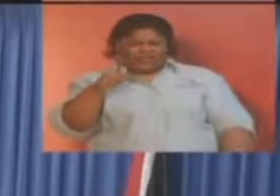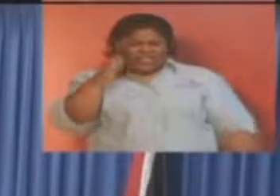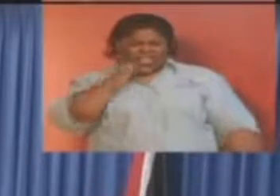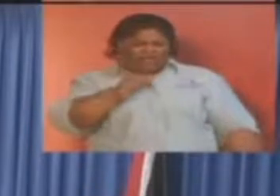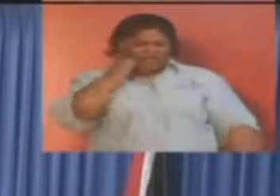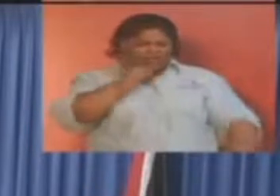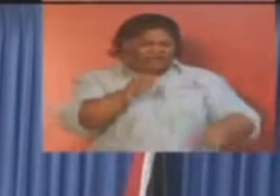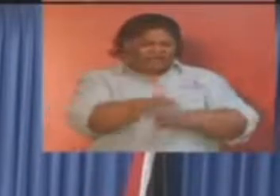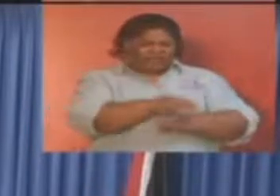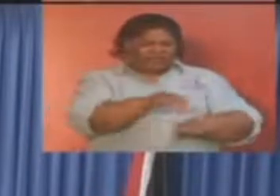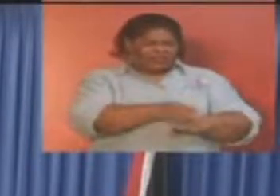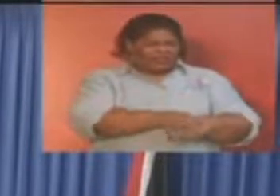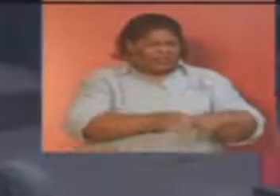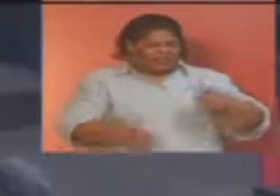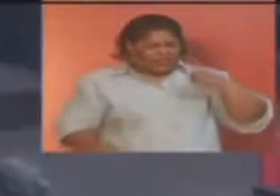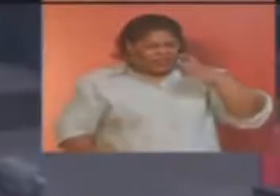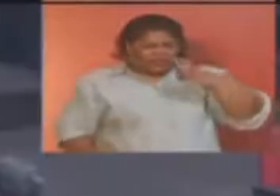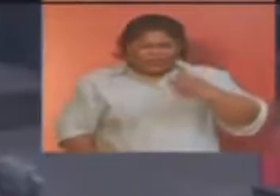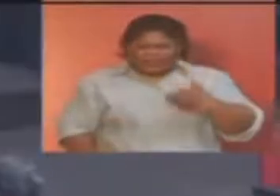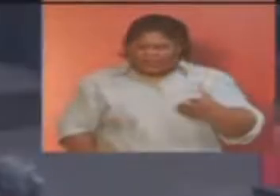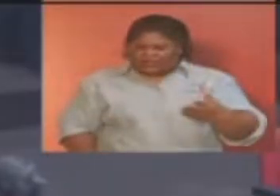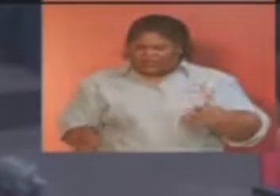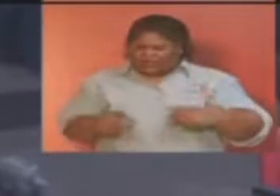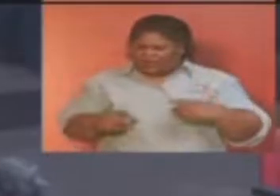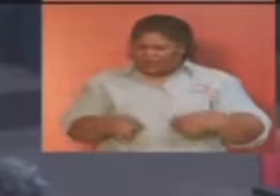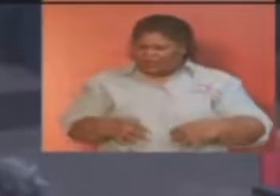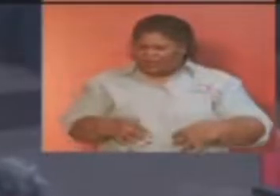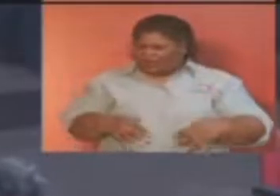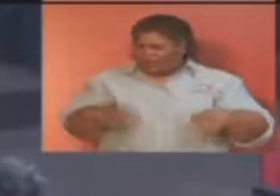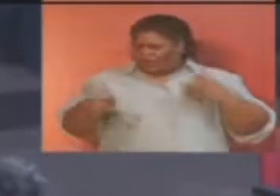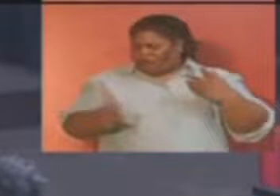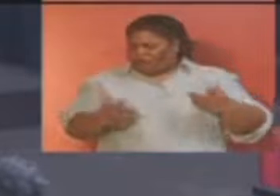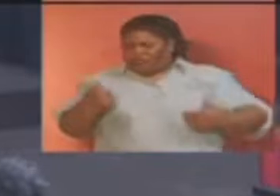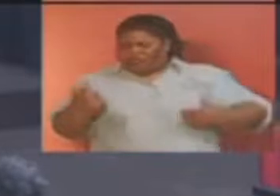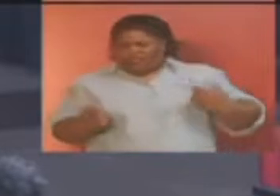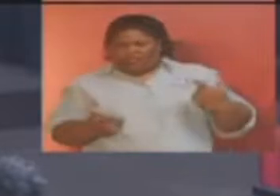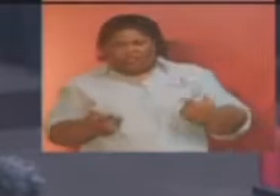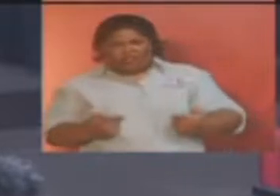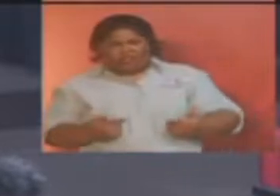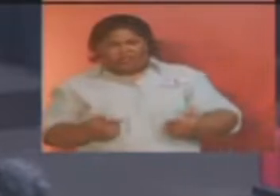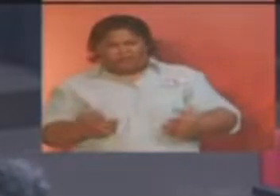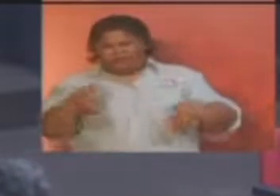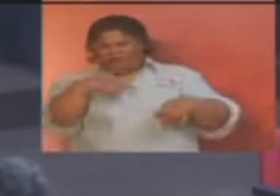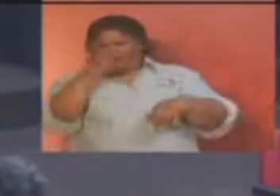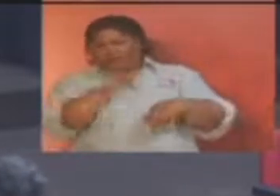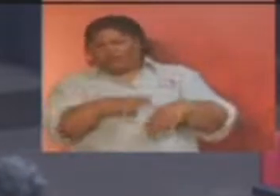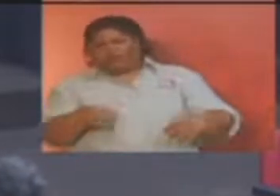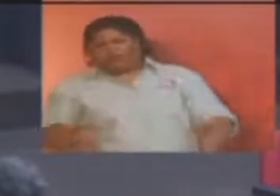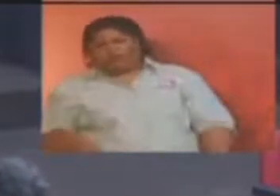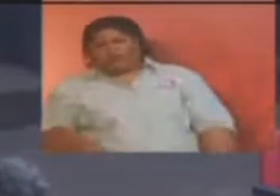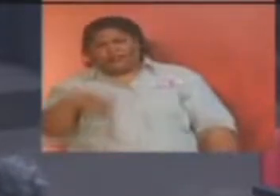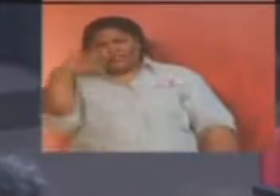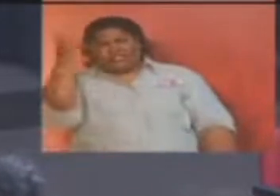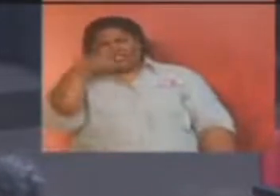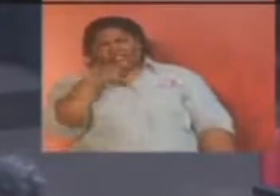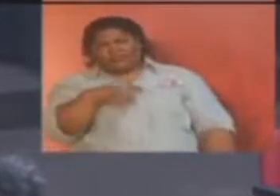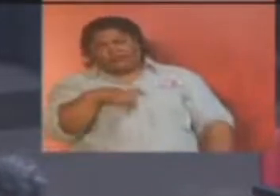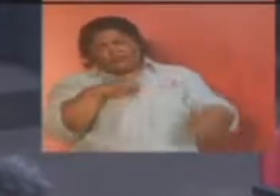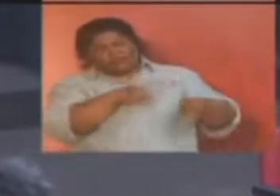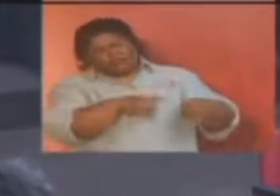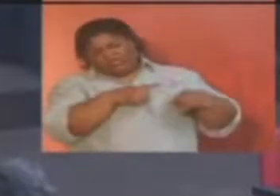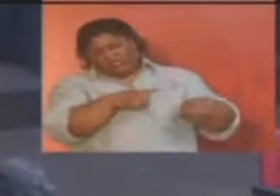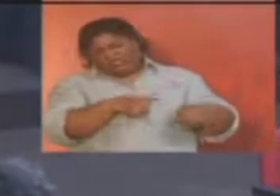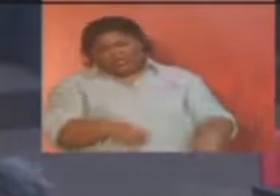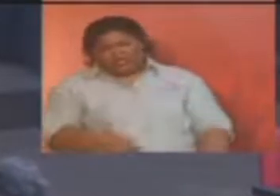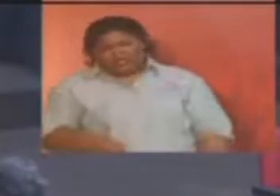of everything you're trying to do, really. I mean, I don't know how to and could there not be, like,